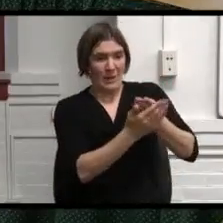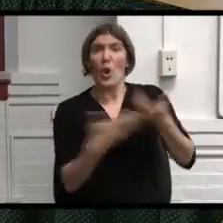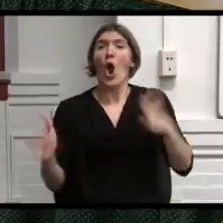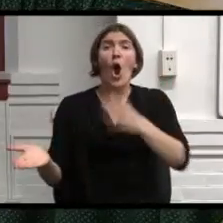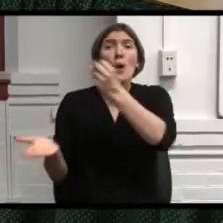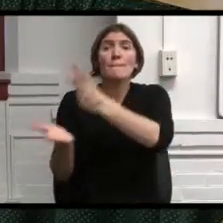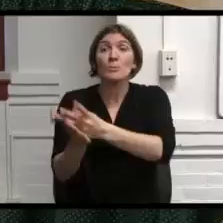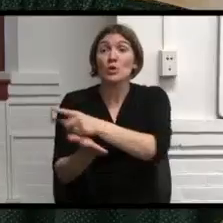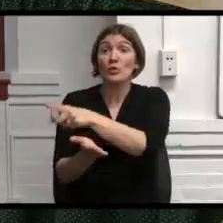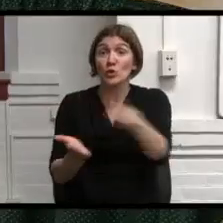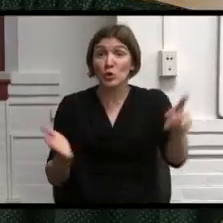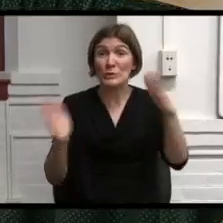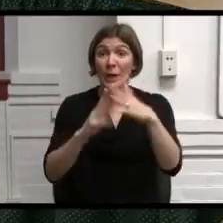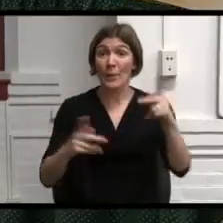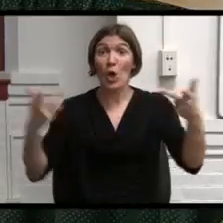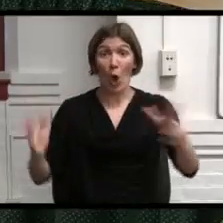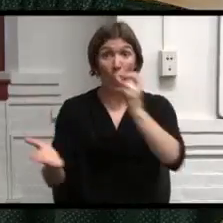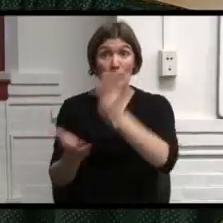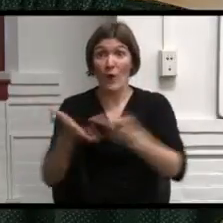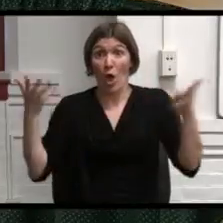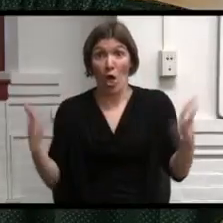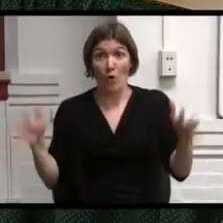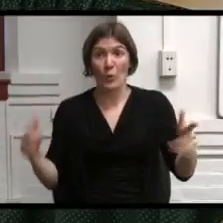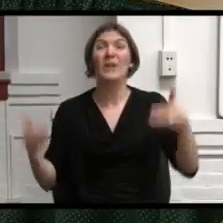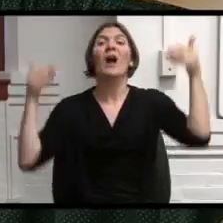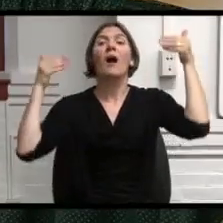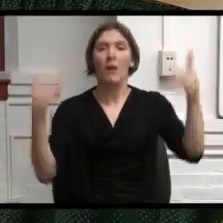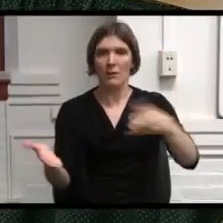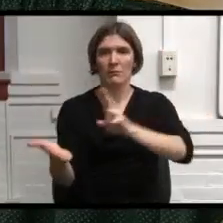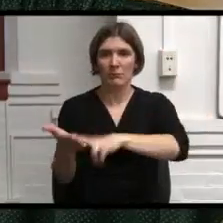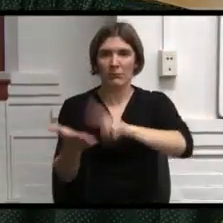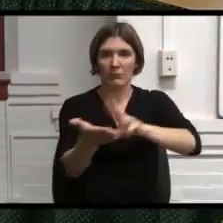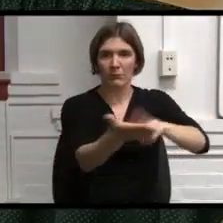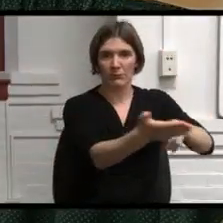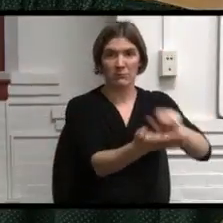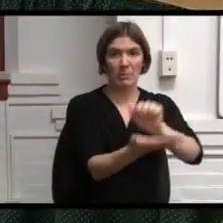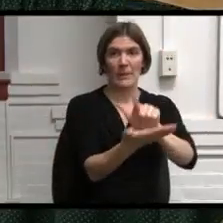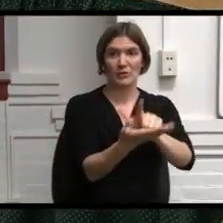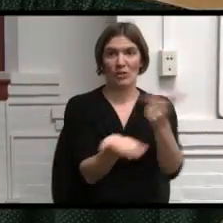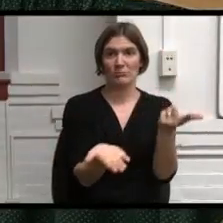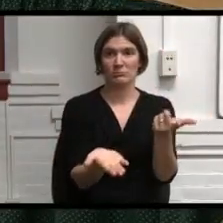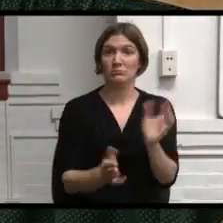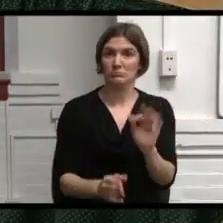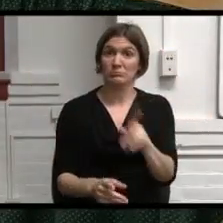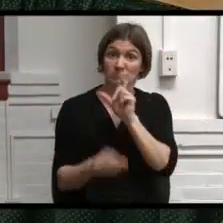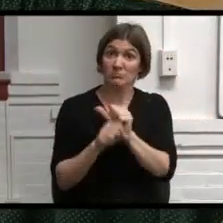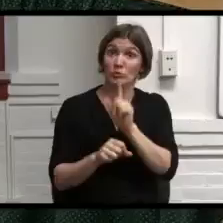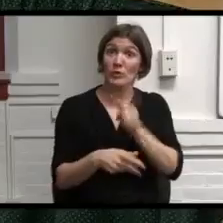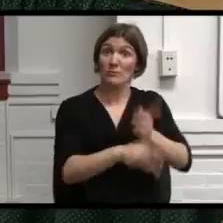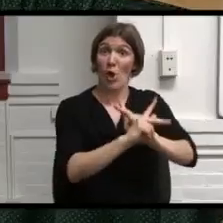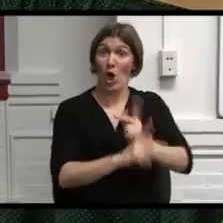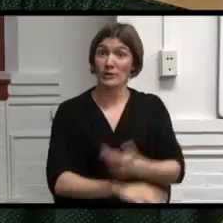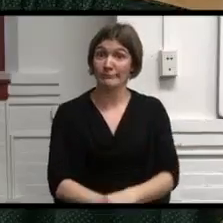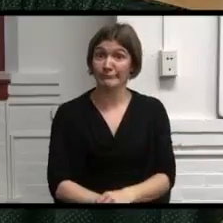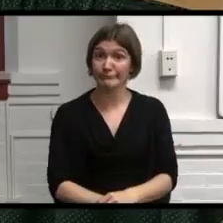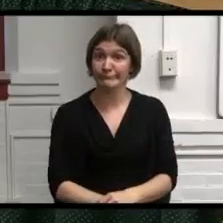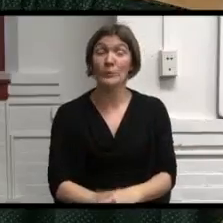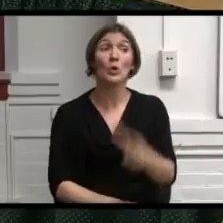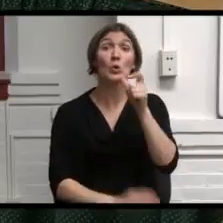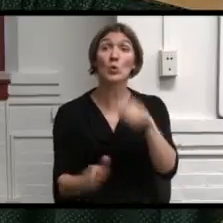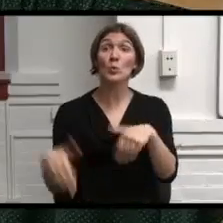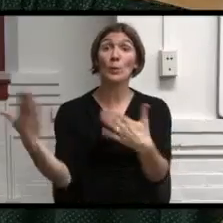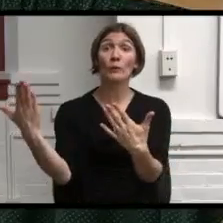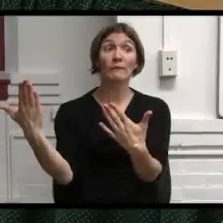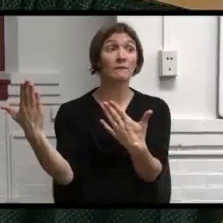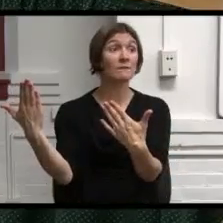approved by town meeting, so we're just moving ahead with Yep. Making it real. making it real, yes. So does anyone like to make a